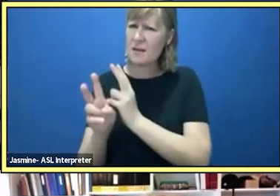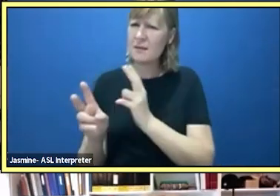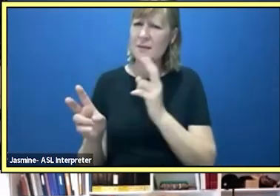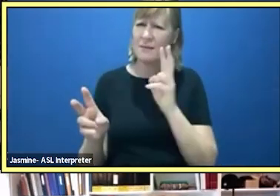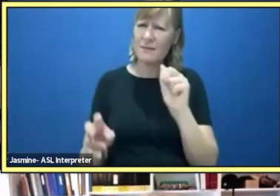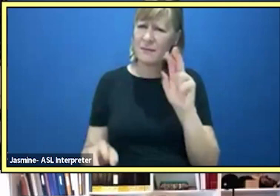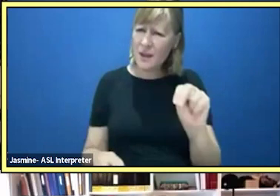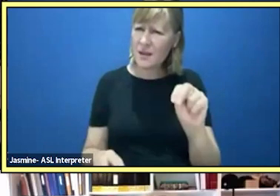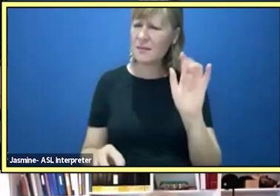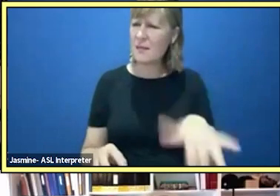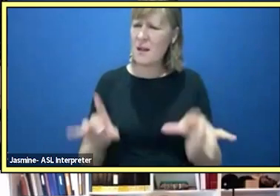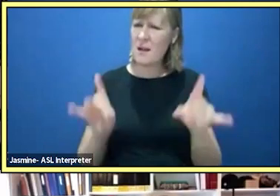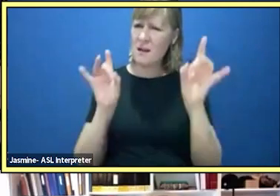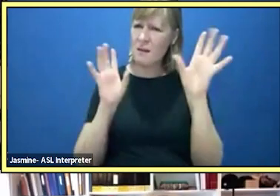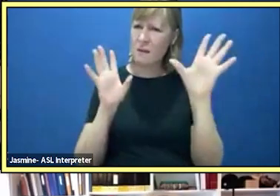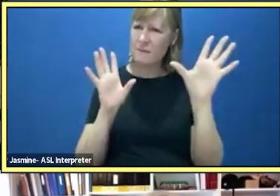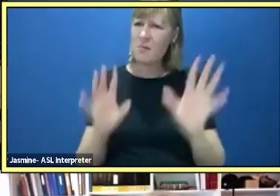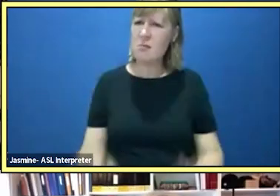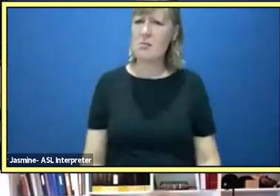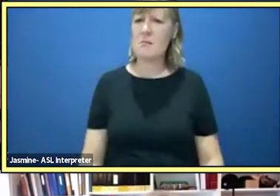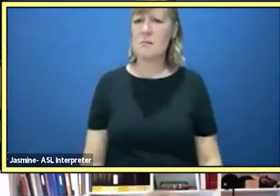out for everybody.